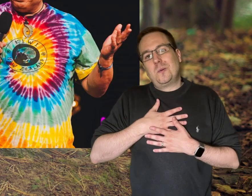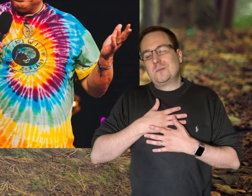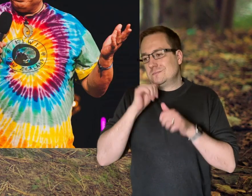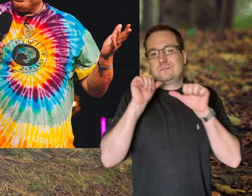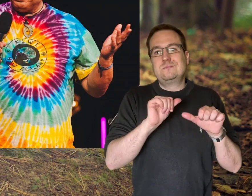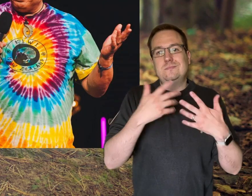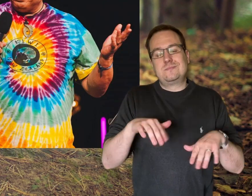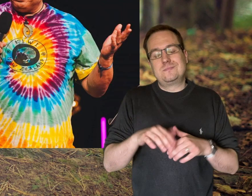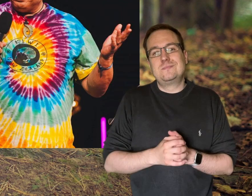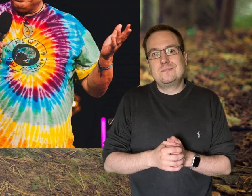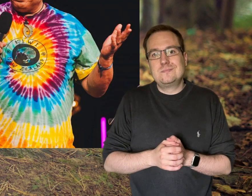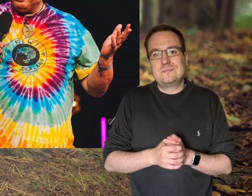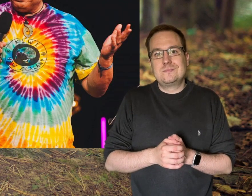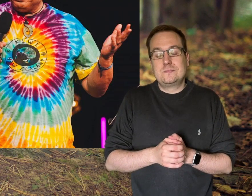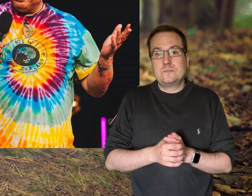they were attended by